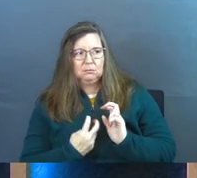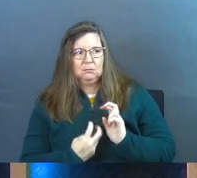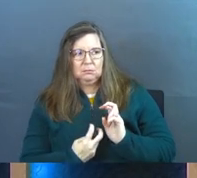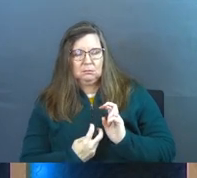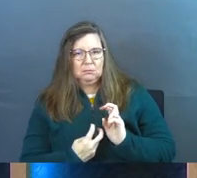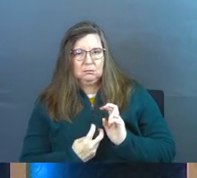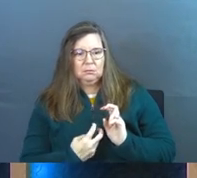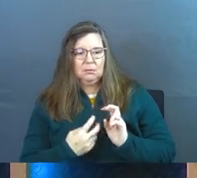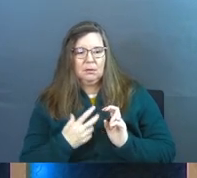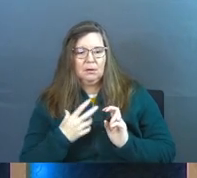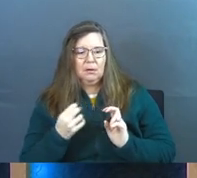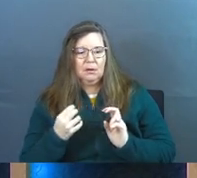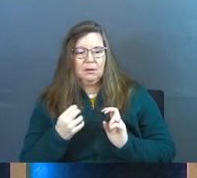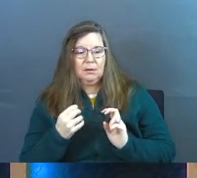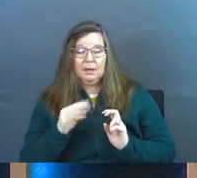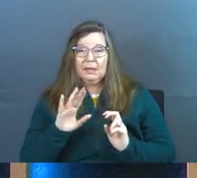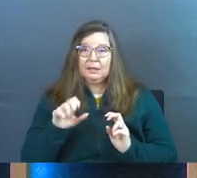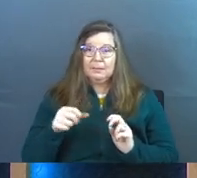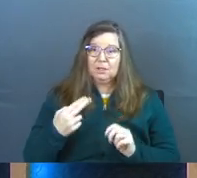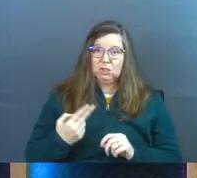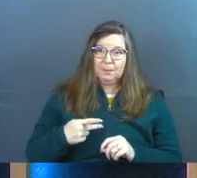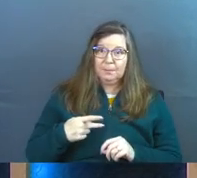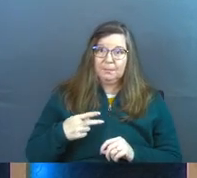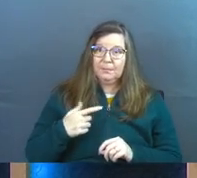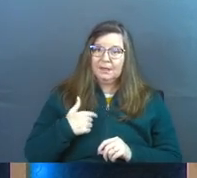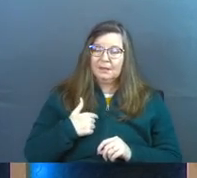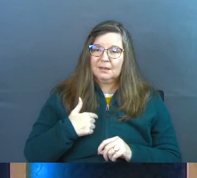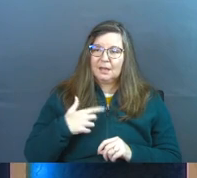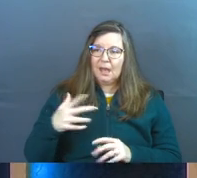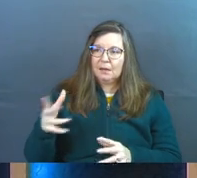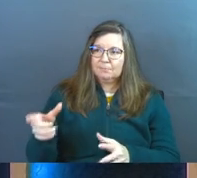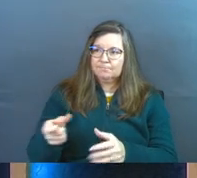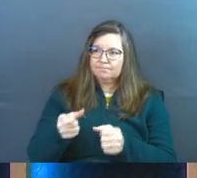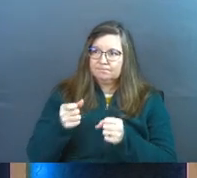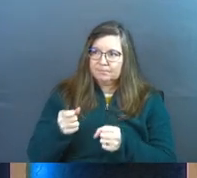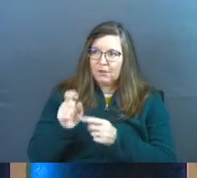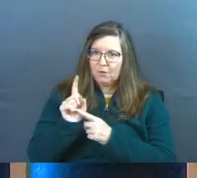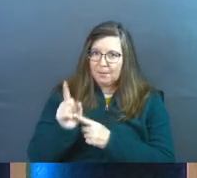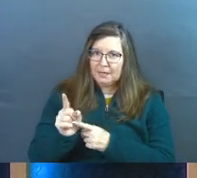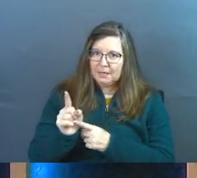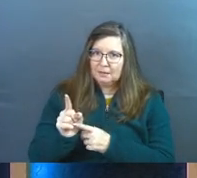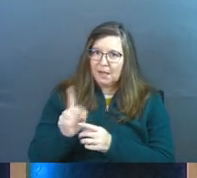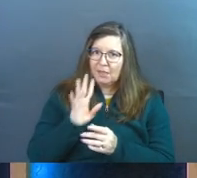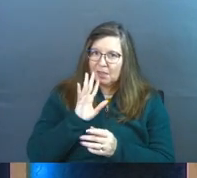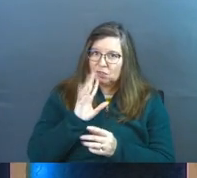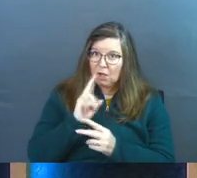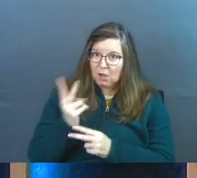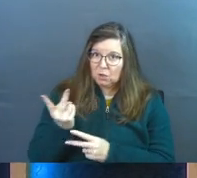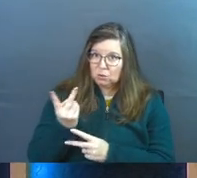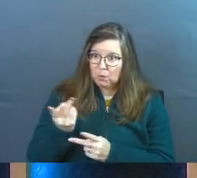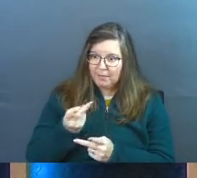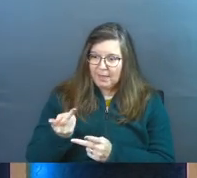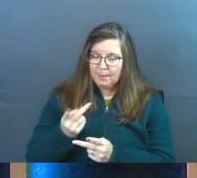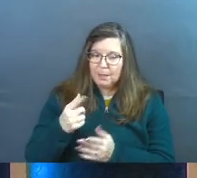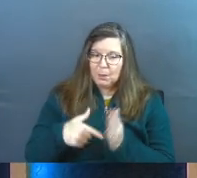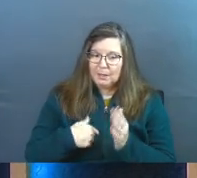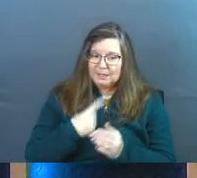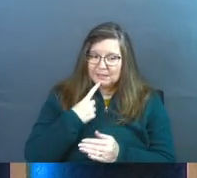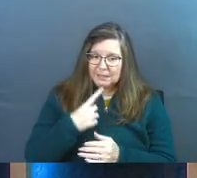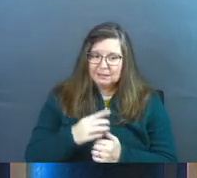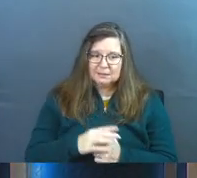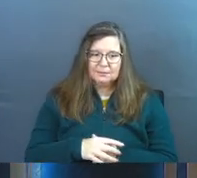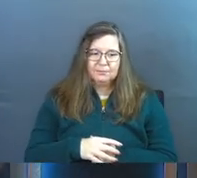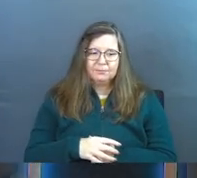leave. And then the bishop kind of grabs Valjean for a minute and they talk, just the two of them. And this is what he